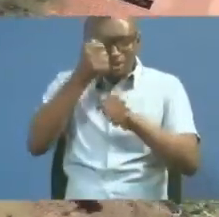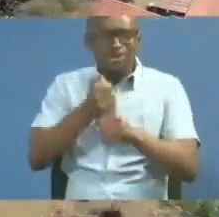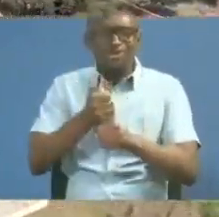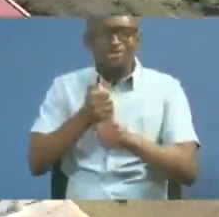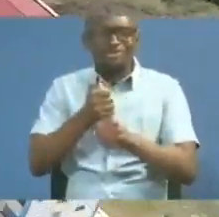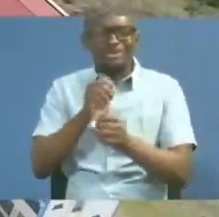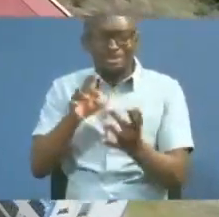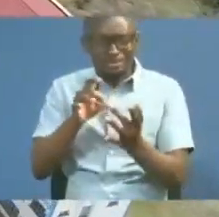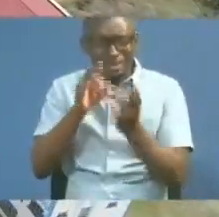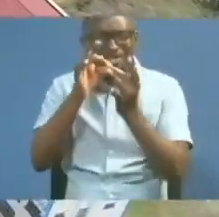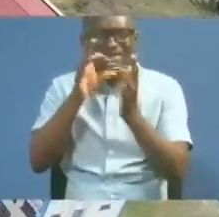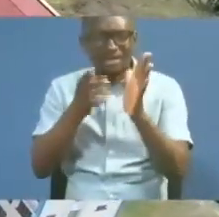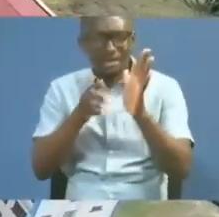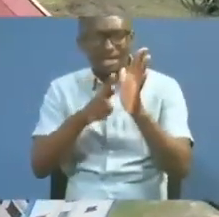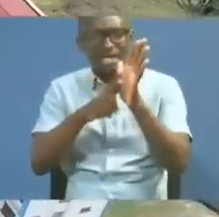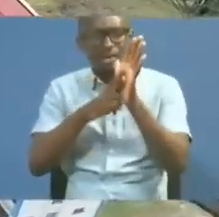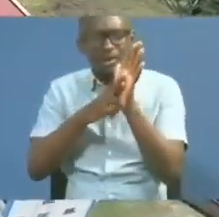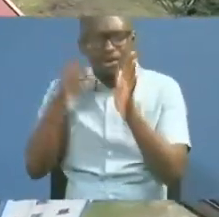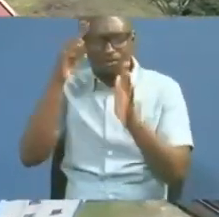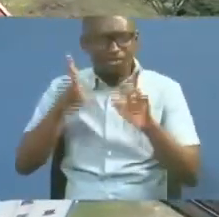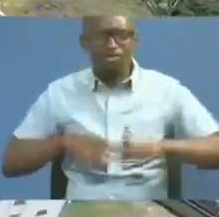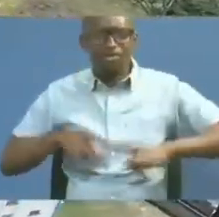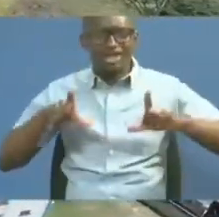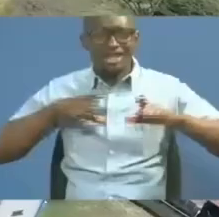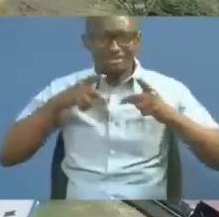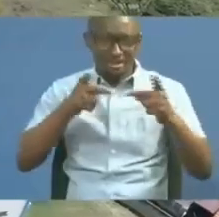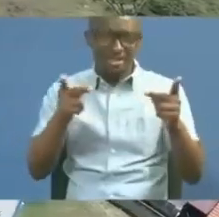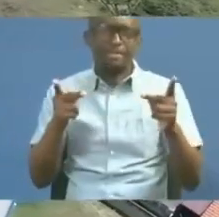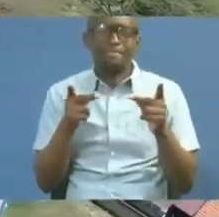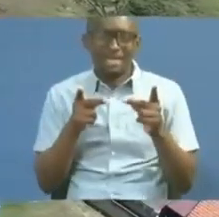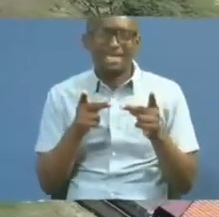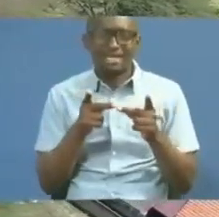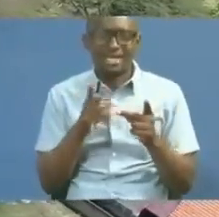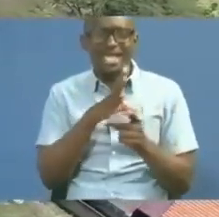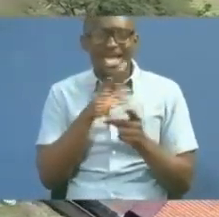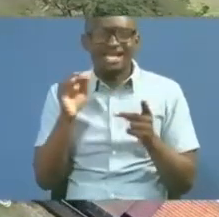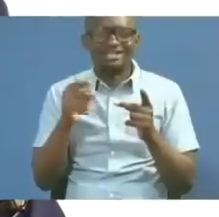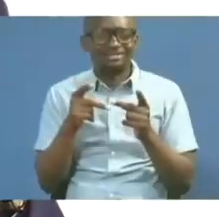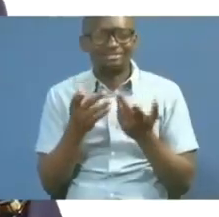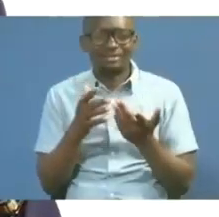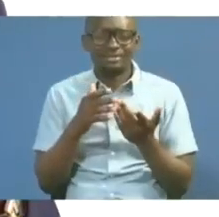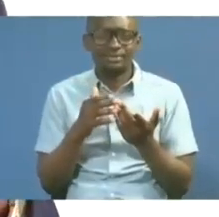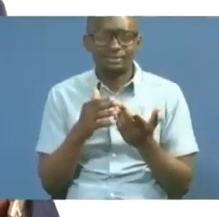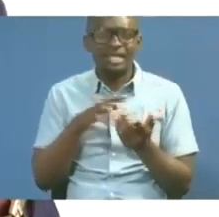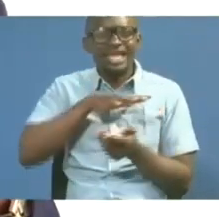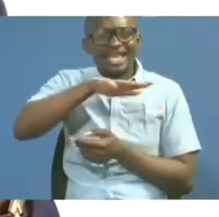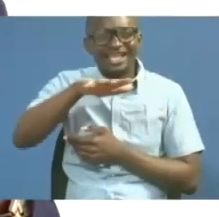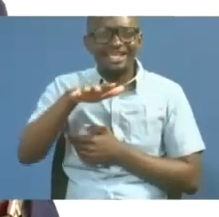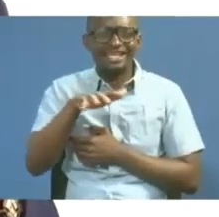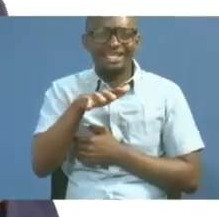specific requirements for a living space and